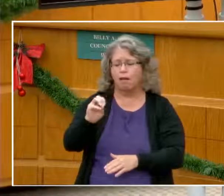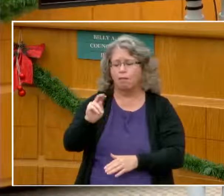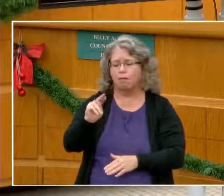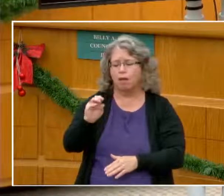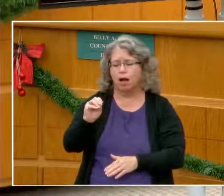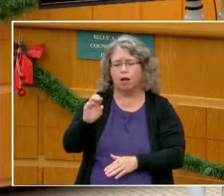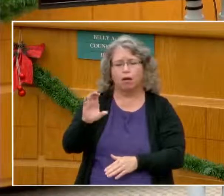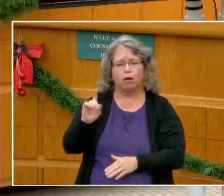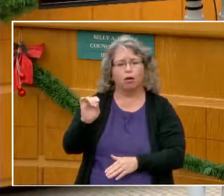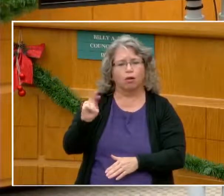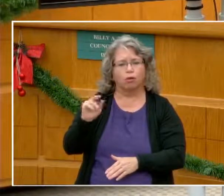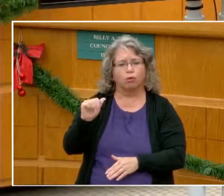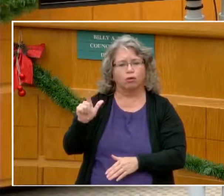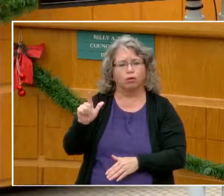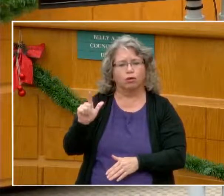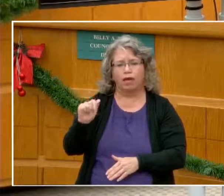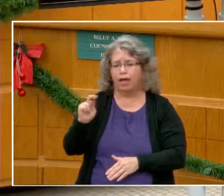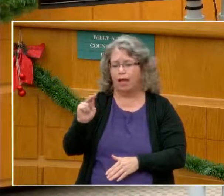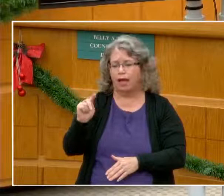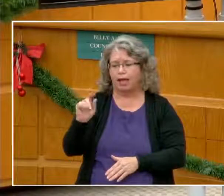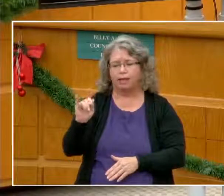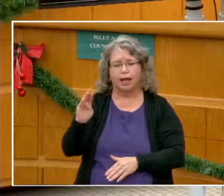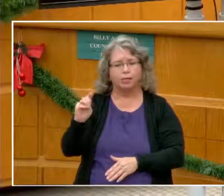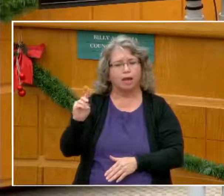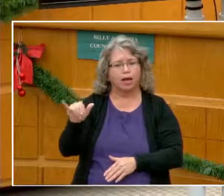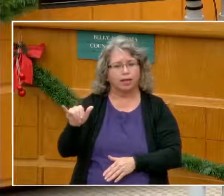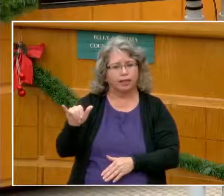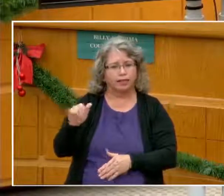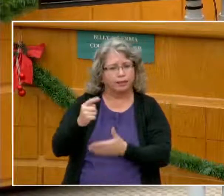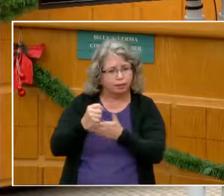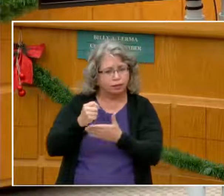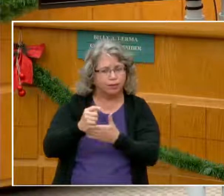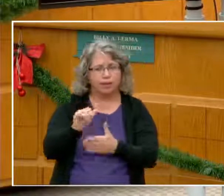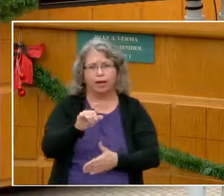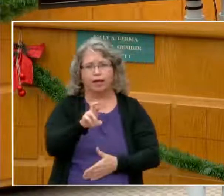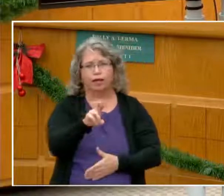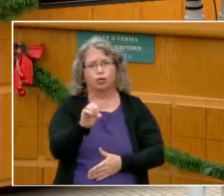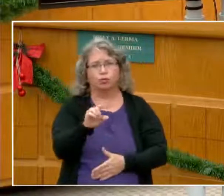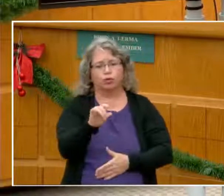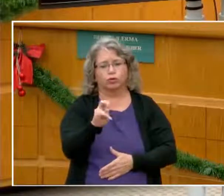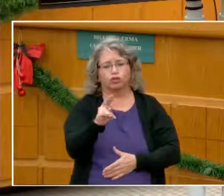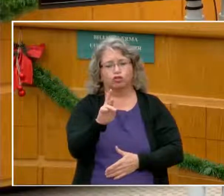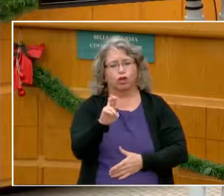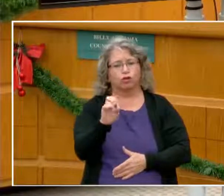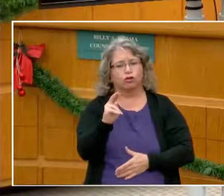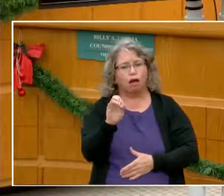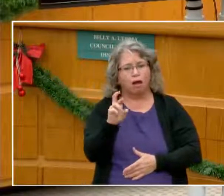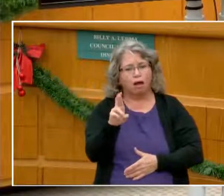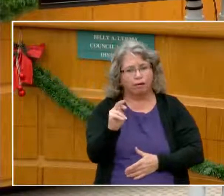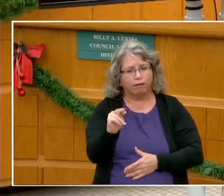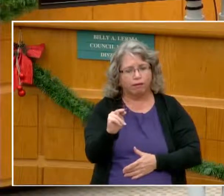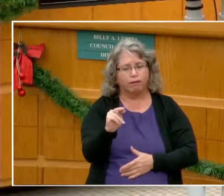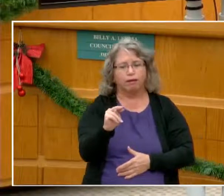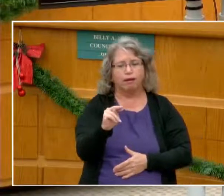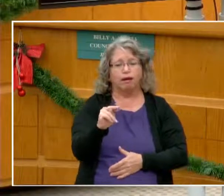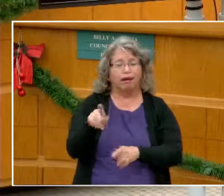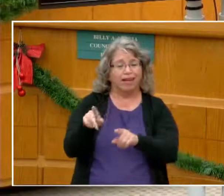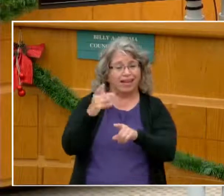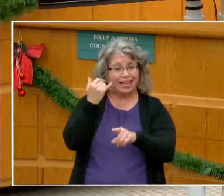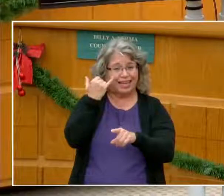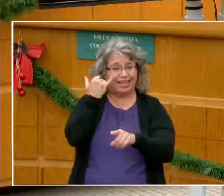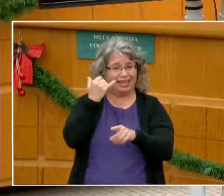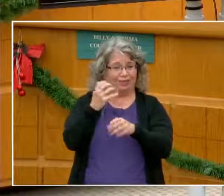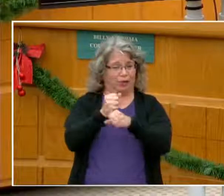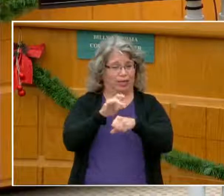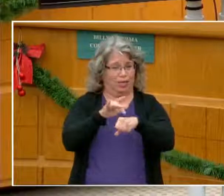antibody treatments like Regeneron. And also, if you get them early enough, there is a window. They